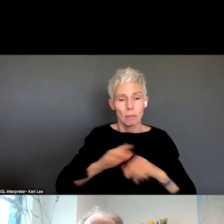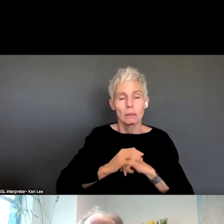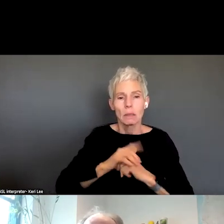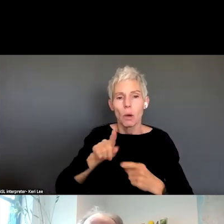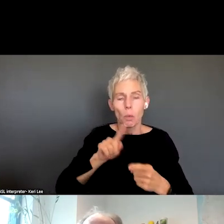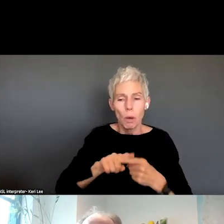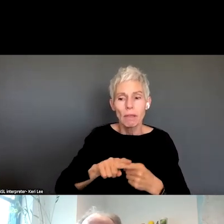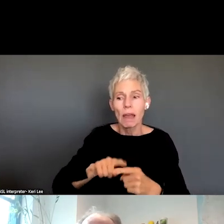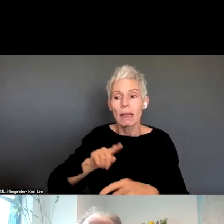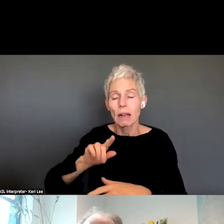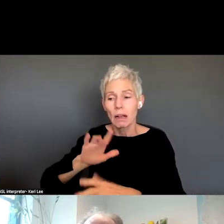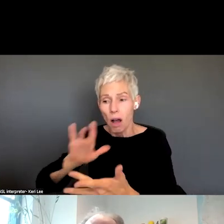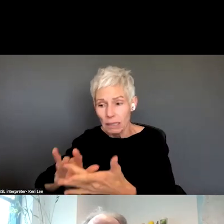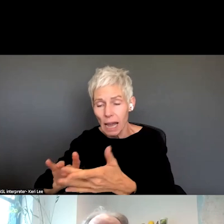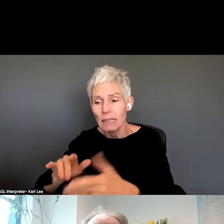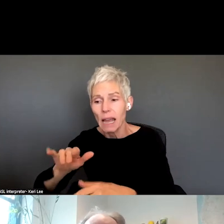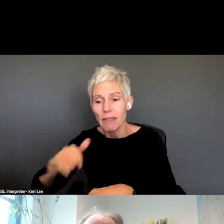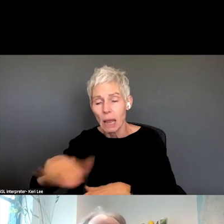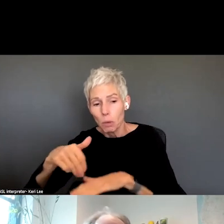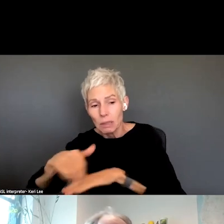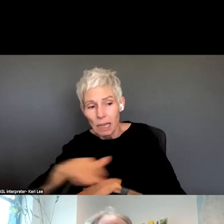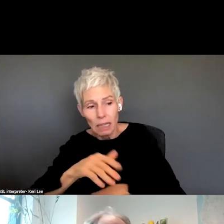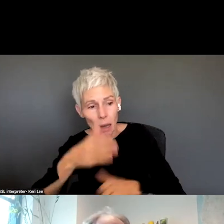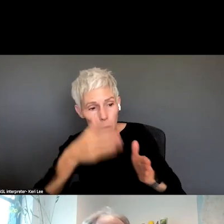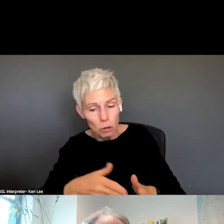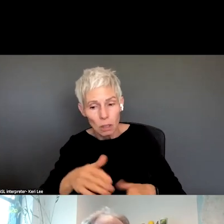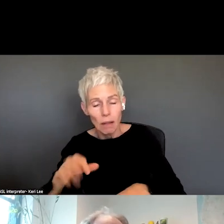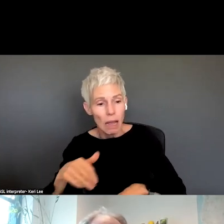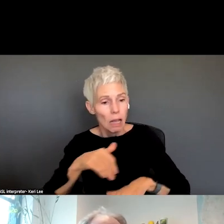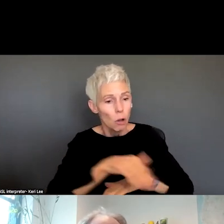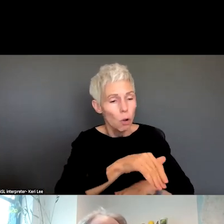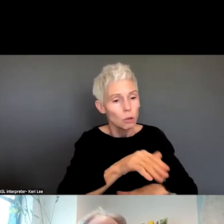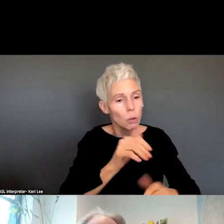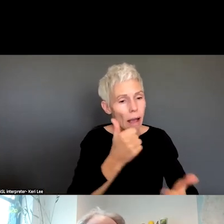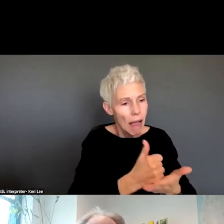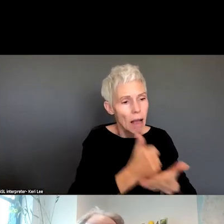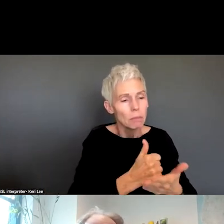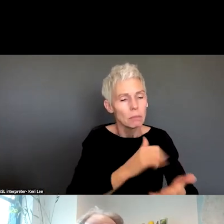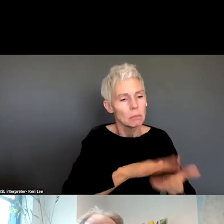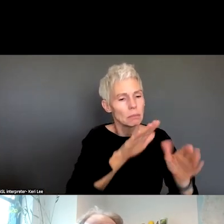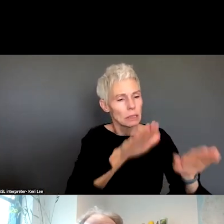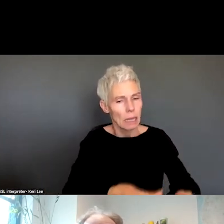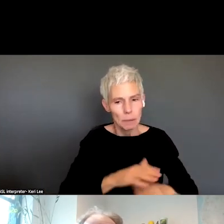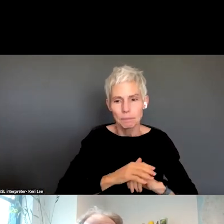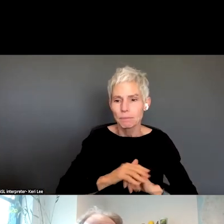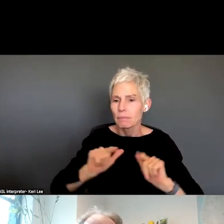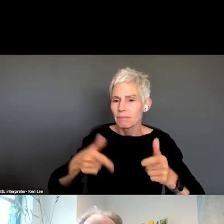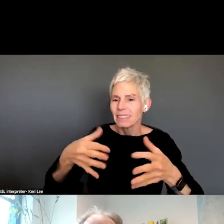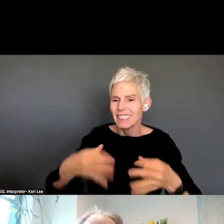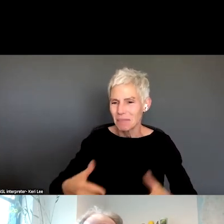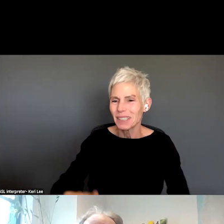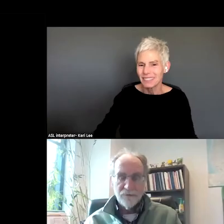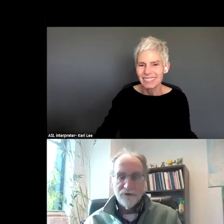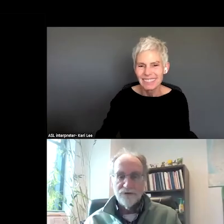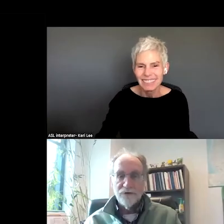the outcome of that, as well as what happens when somebody goes to a crisis stabilization program. And to jump to the final thing, the data